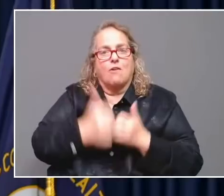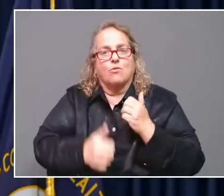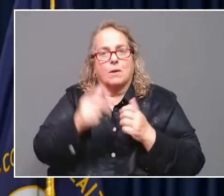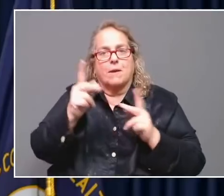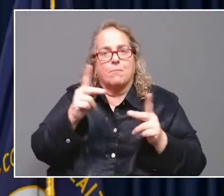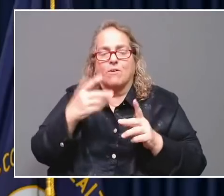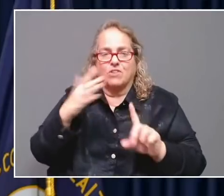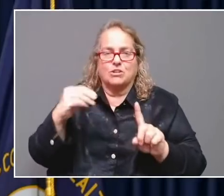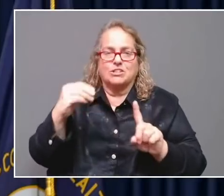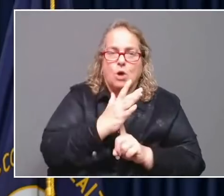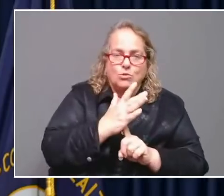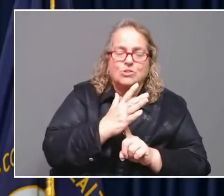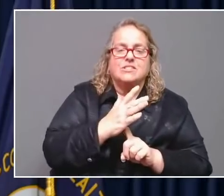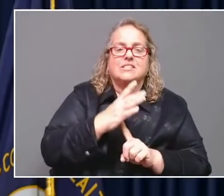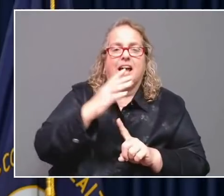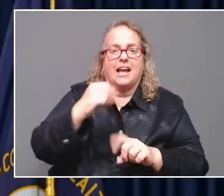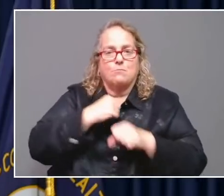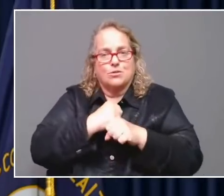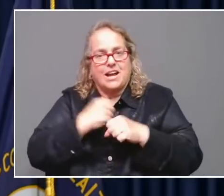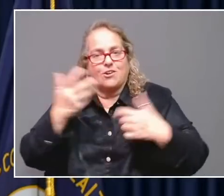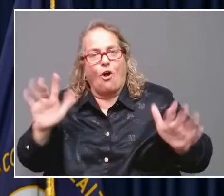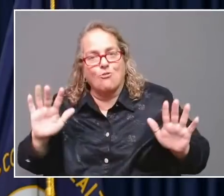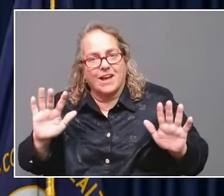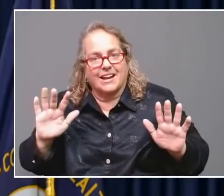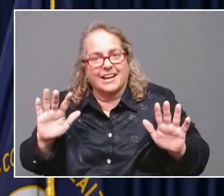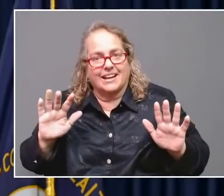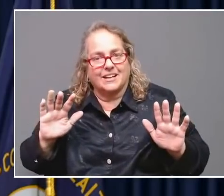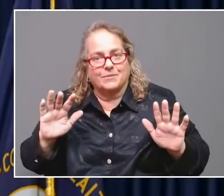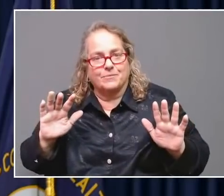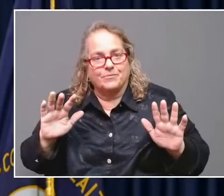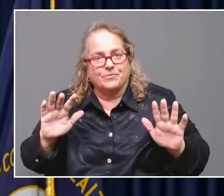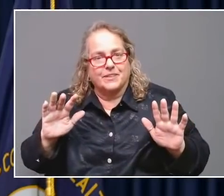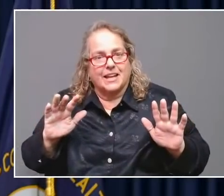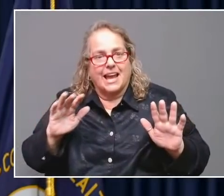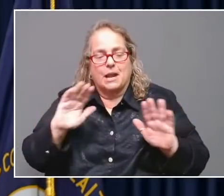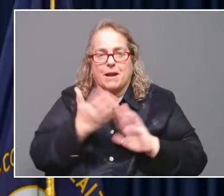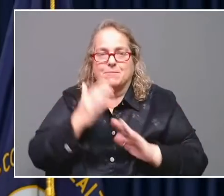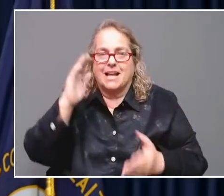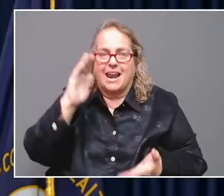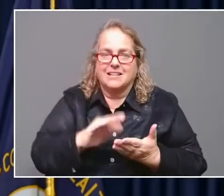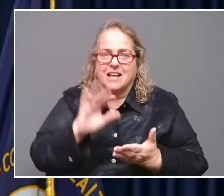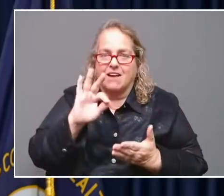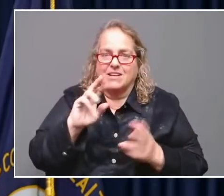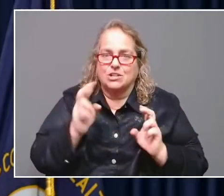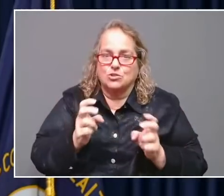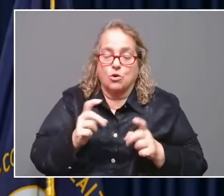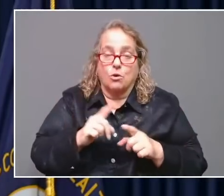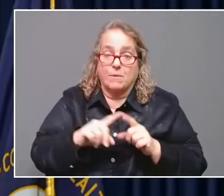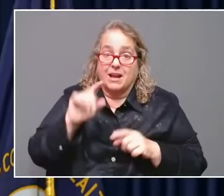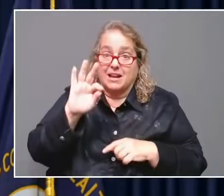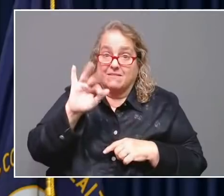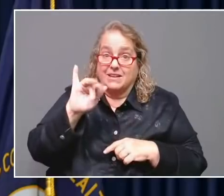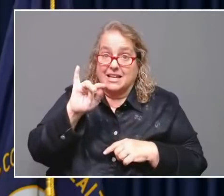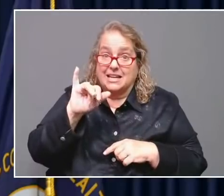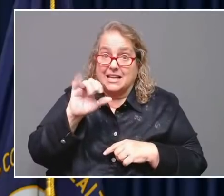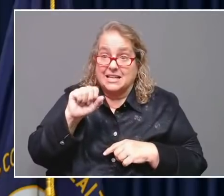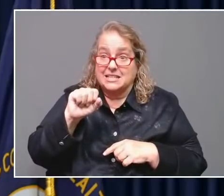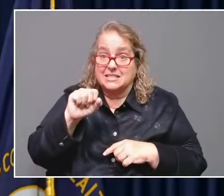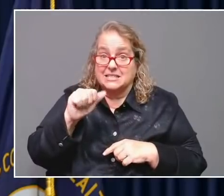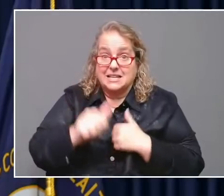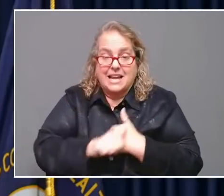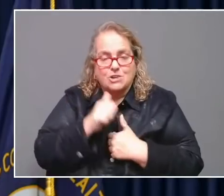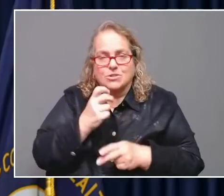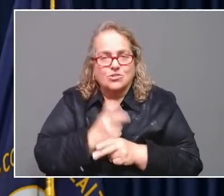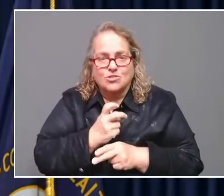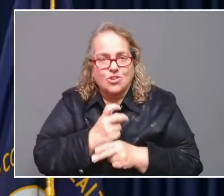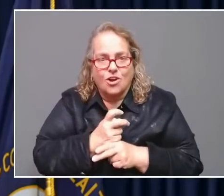vaccine and the virus becomes more mild and the whole thing becomes less of an issue. It becomes more like the flu. So there's a whole lot of different ways this could still